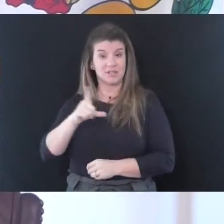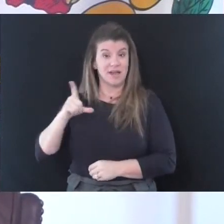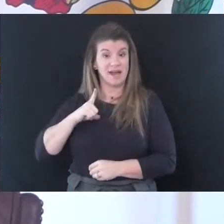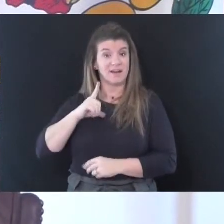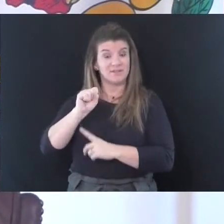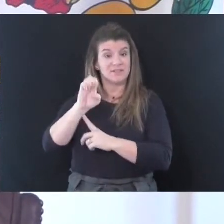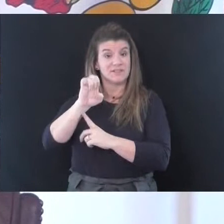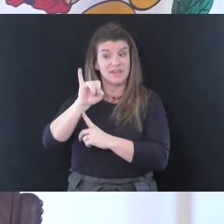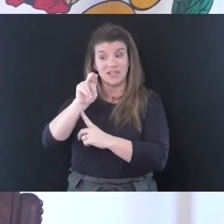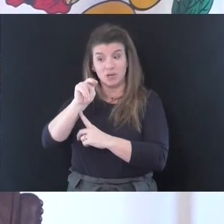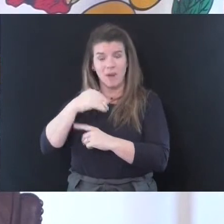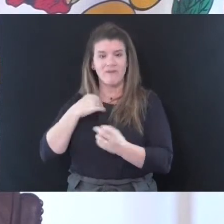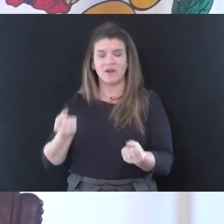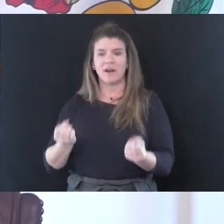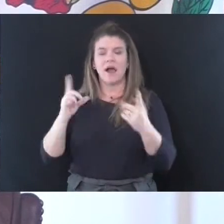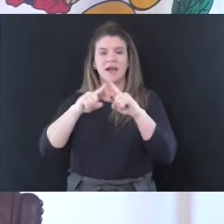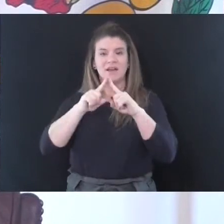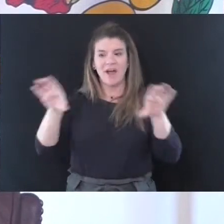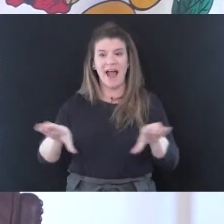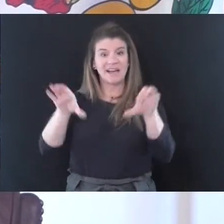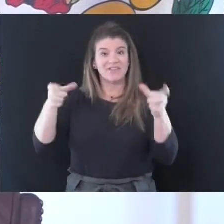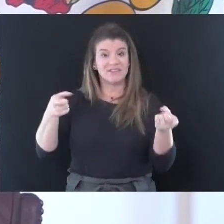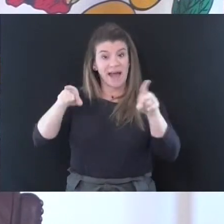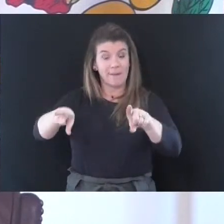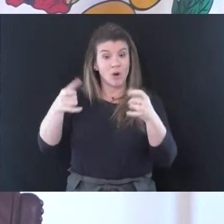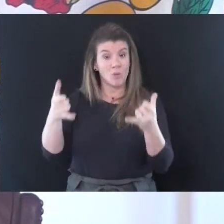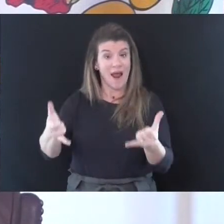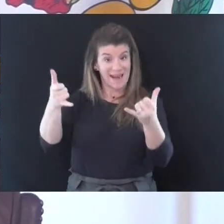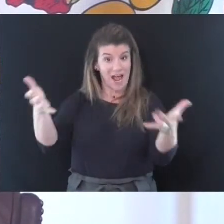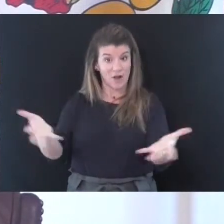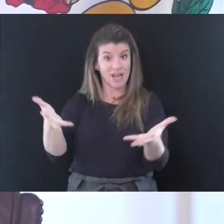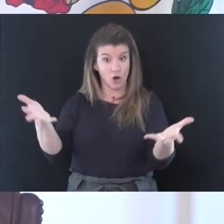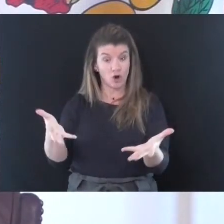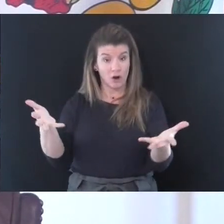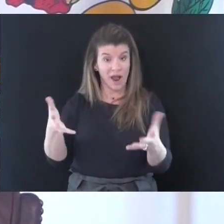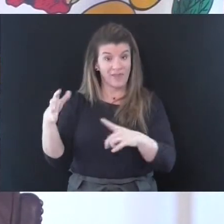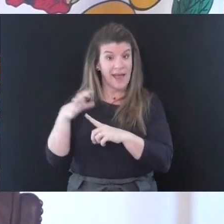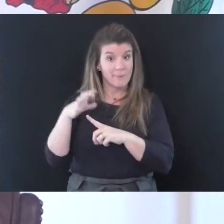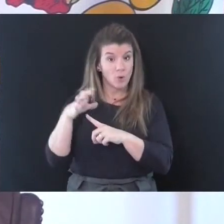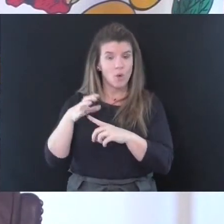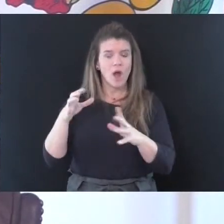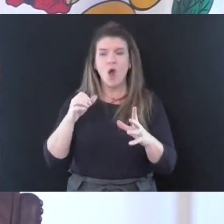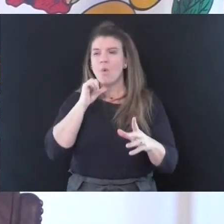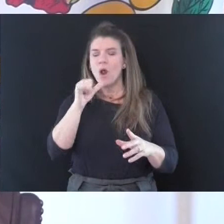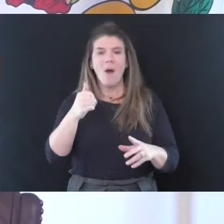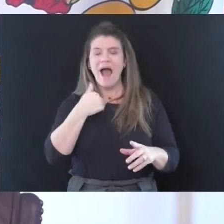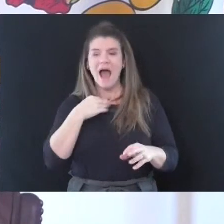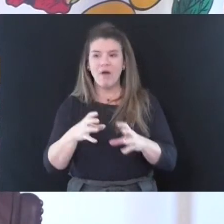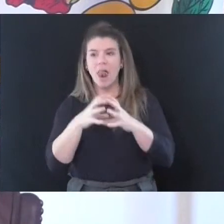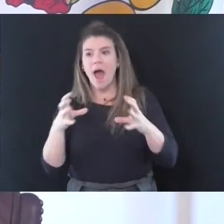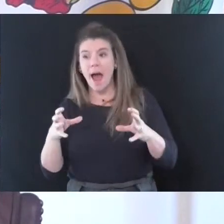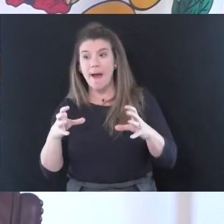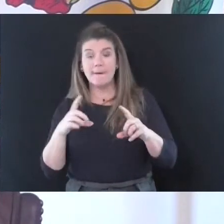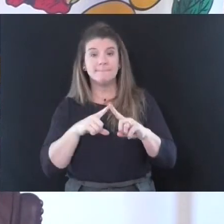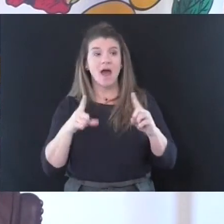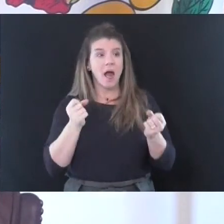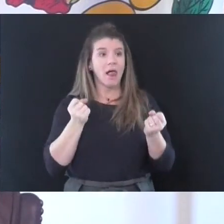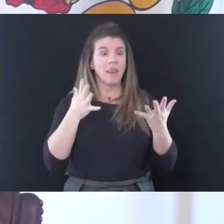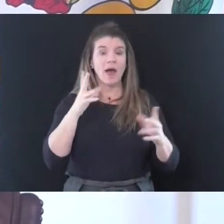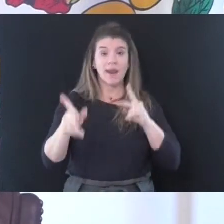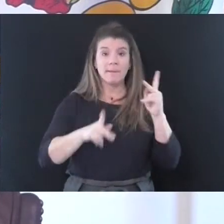of activities going on within the Capitol right now. We've got some, not a lot, but a good many people that are